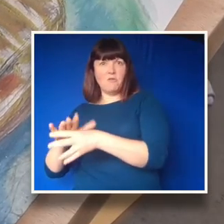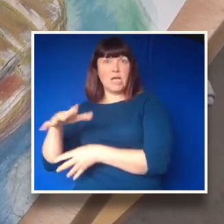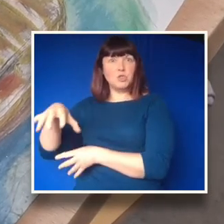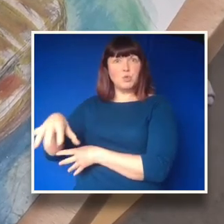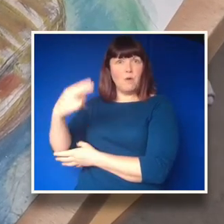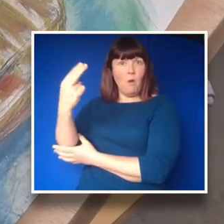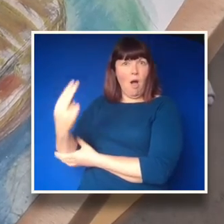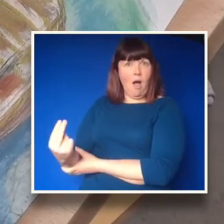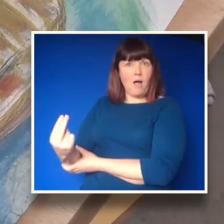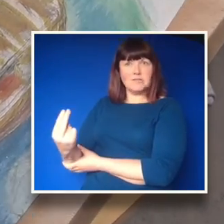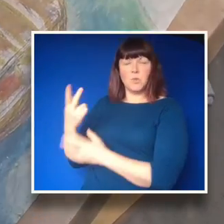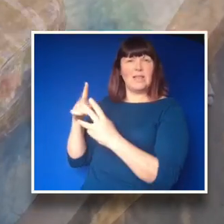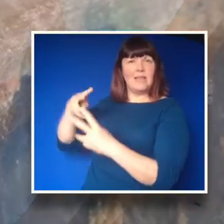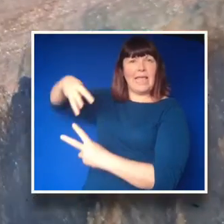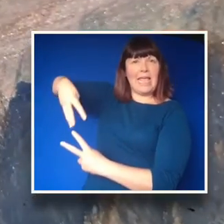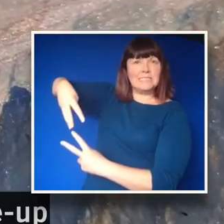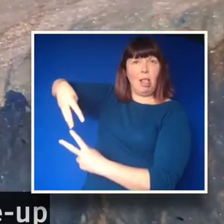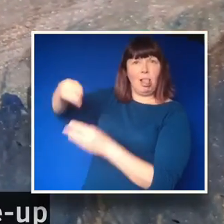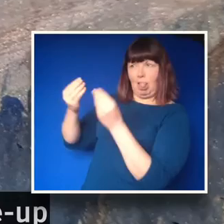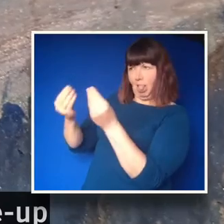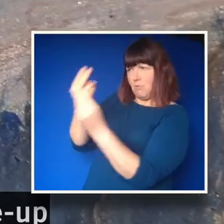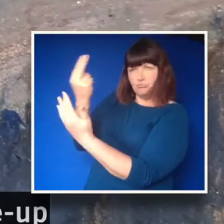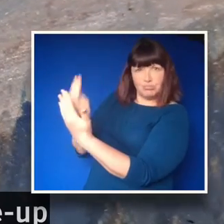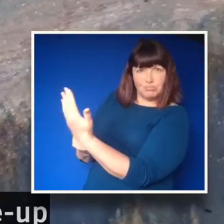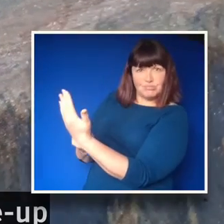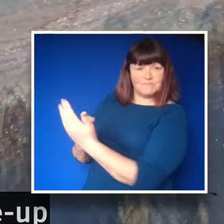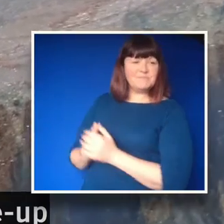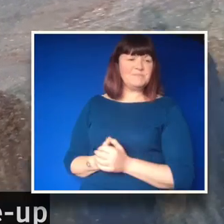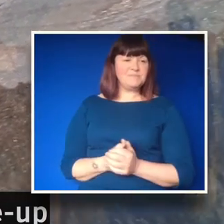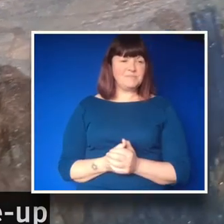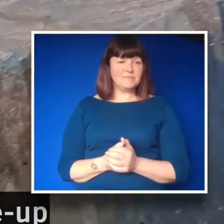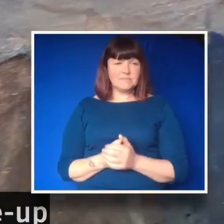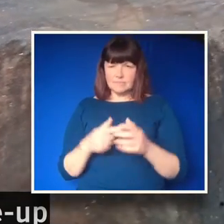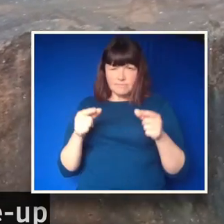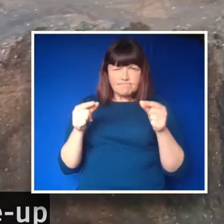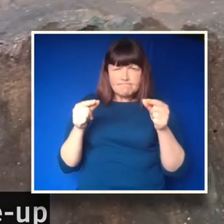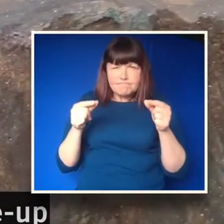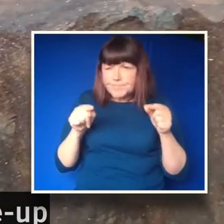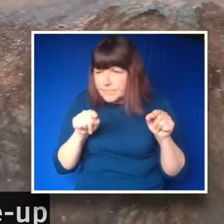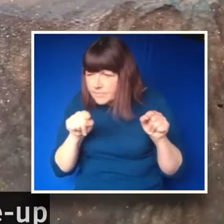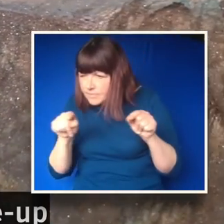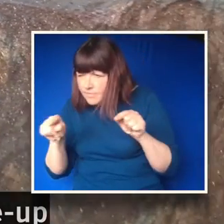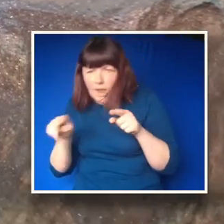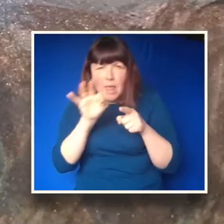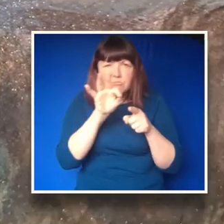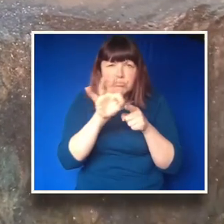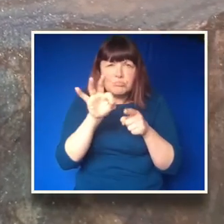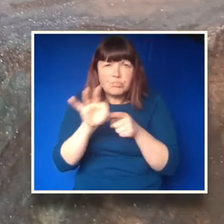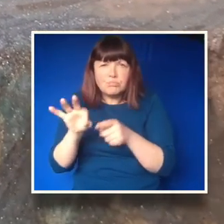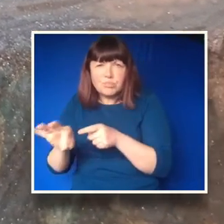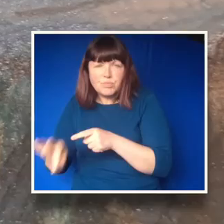easel and some artwork in the back. So I just do a bit of a close-up so you can see some of the finer detail. I've